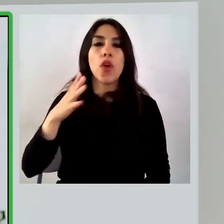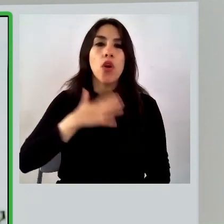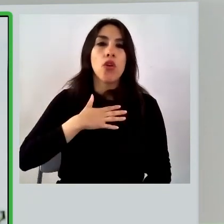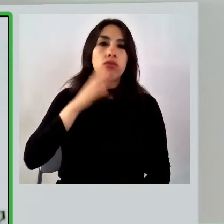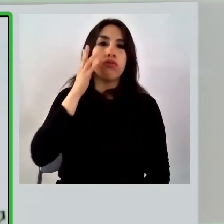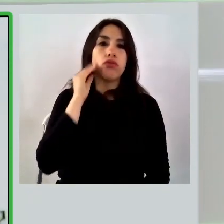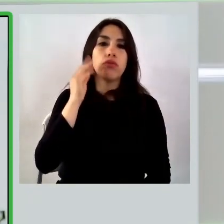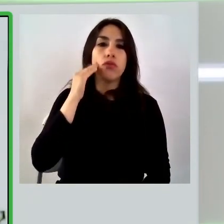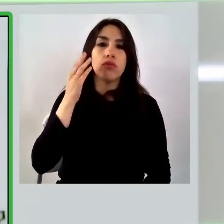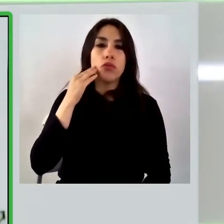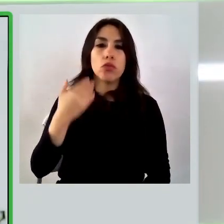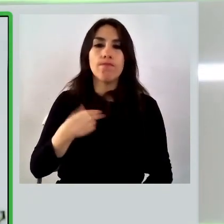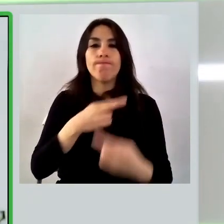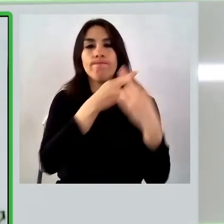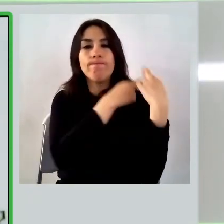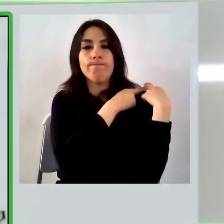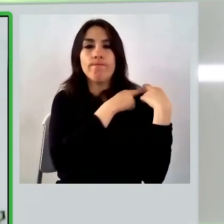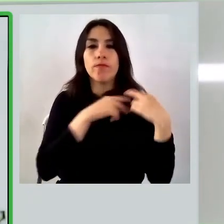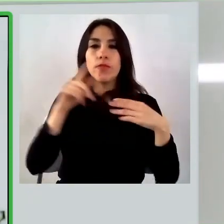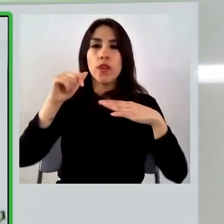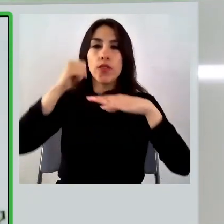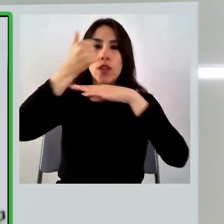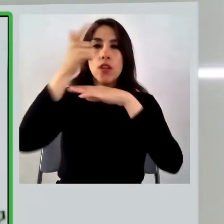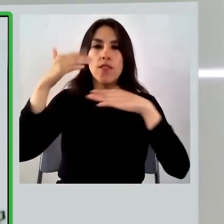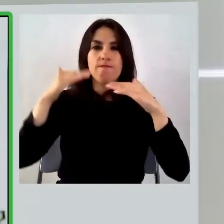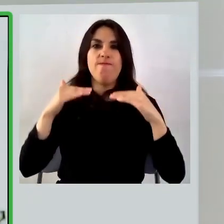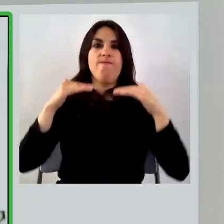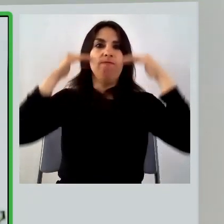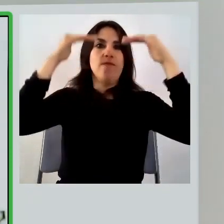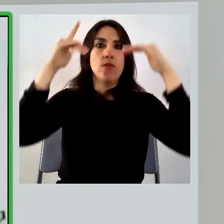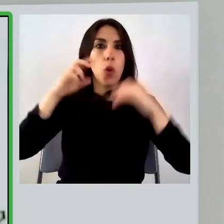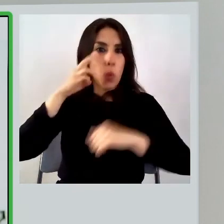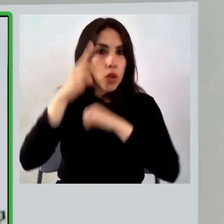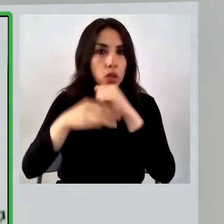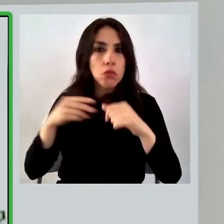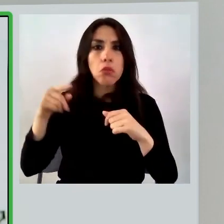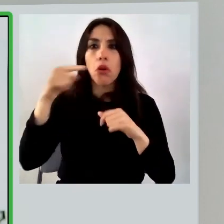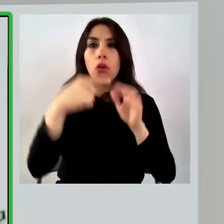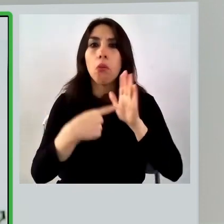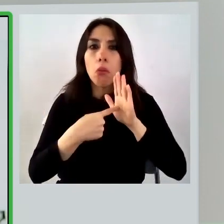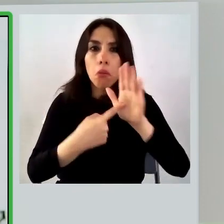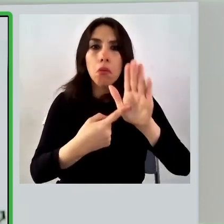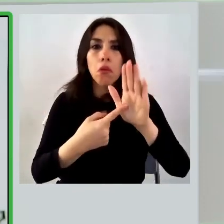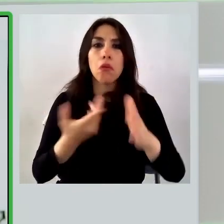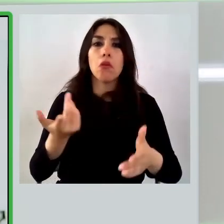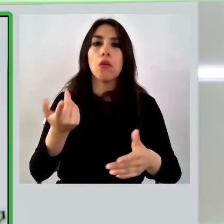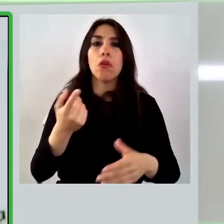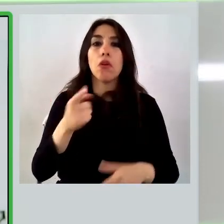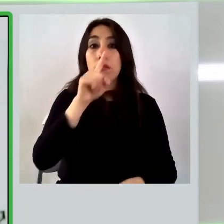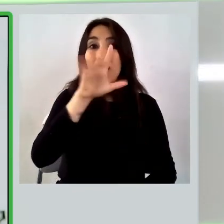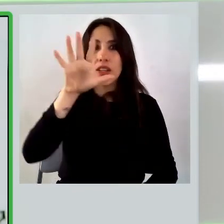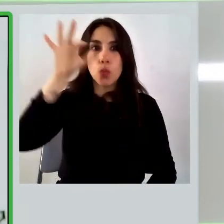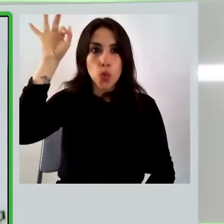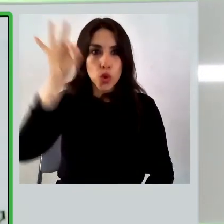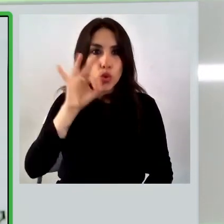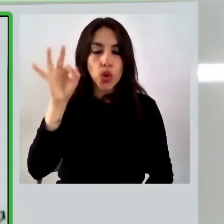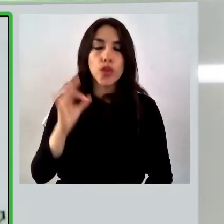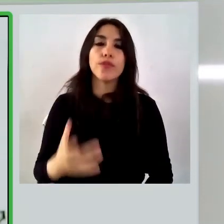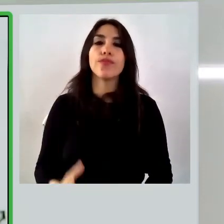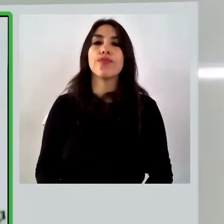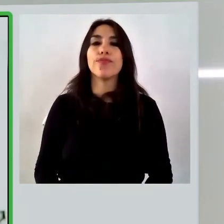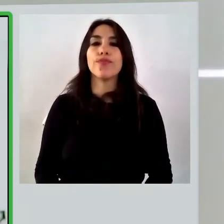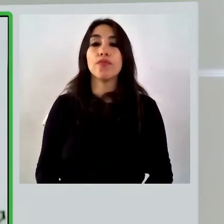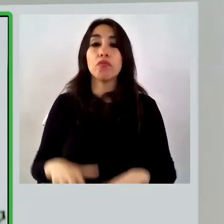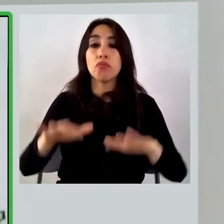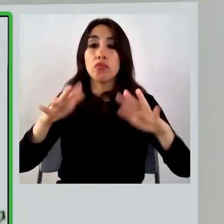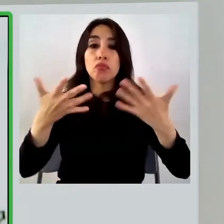disabilities represent about 15%, that's roughly 1 billion of the world's population. And it's important not